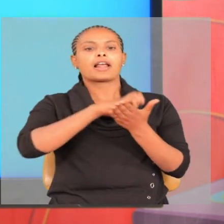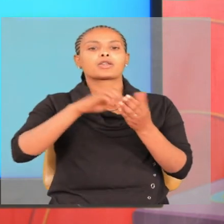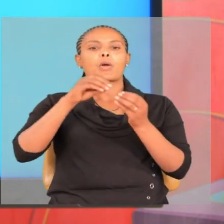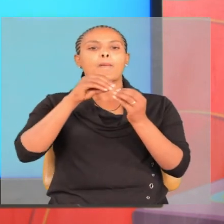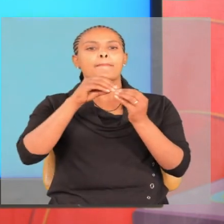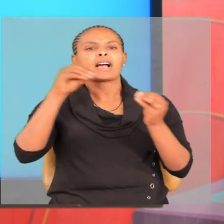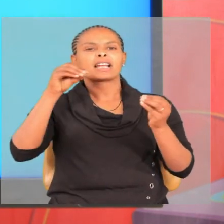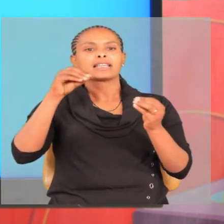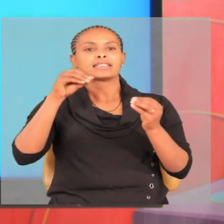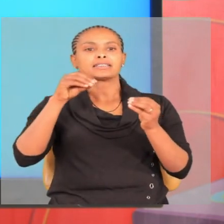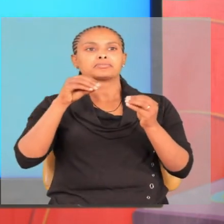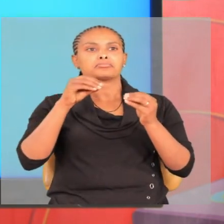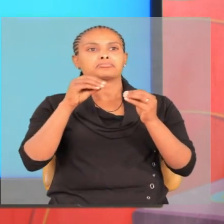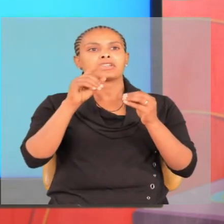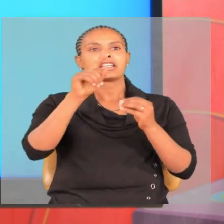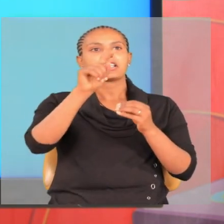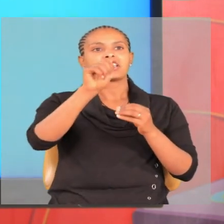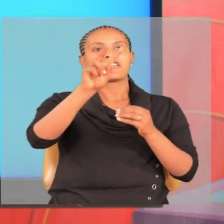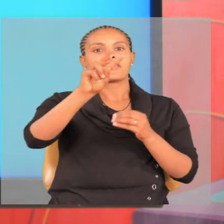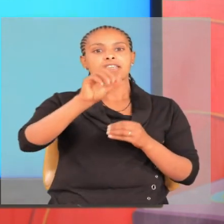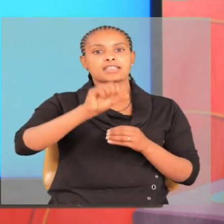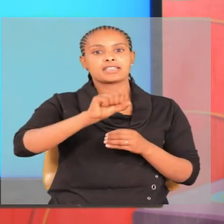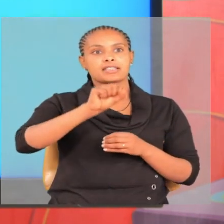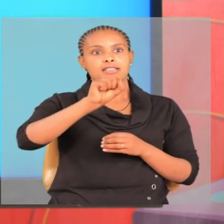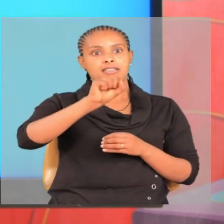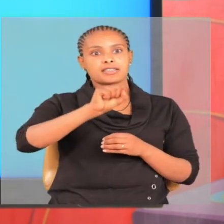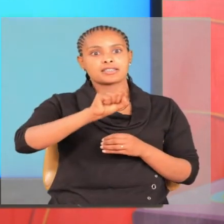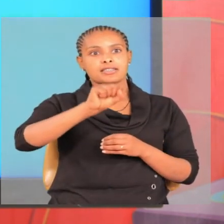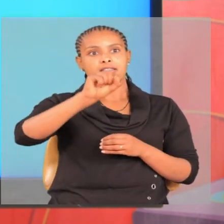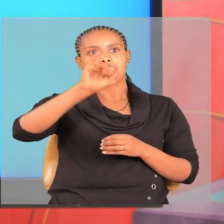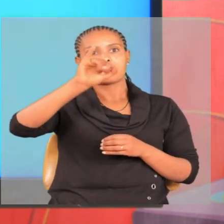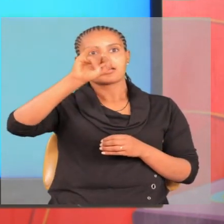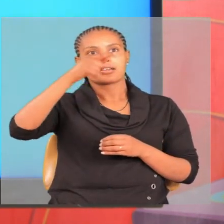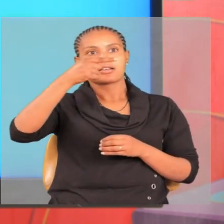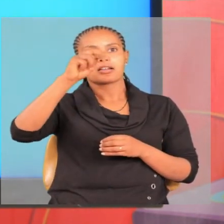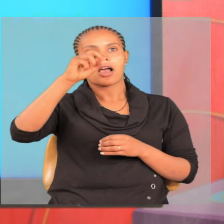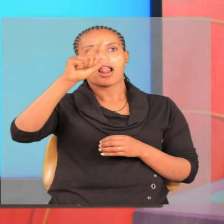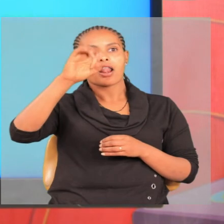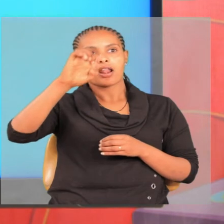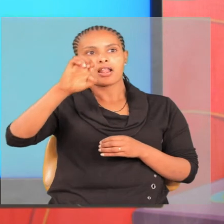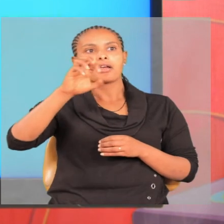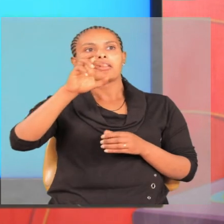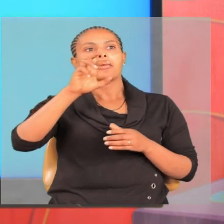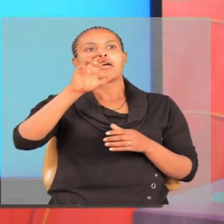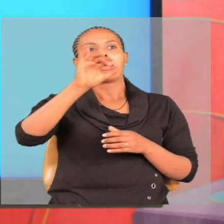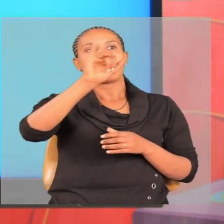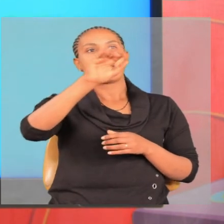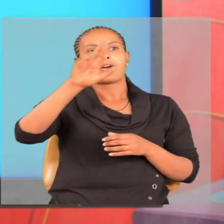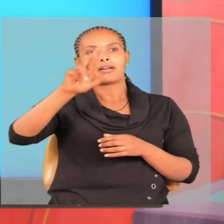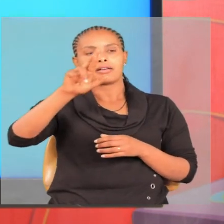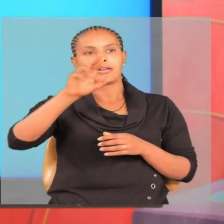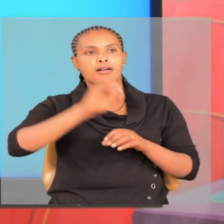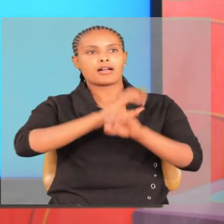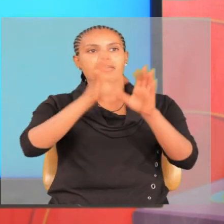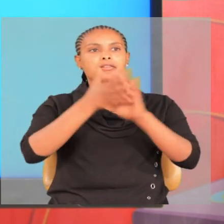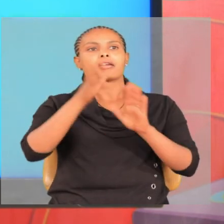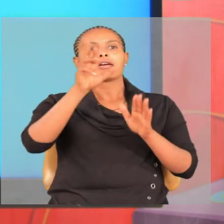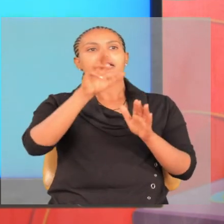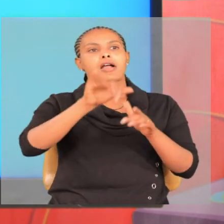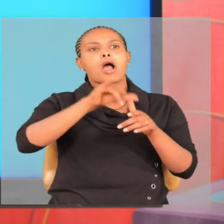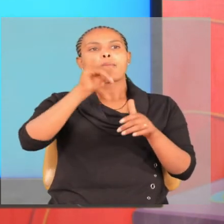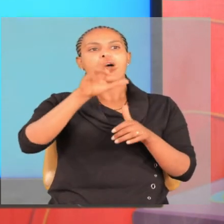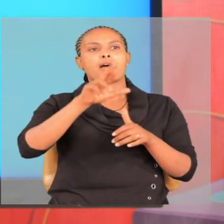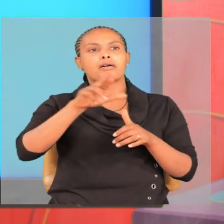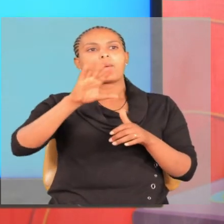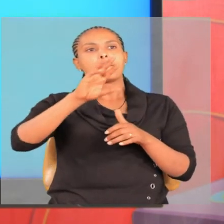spectrum regions of TV signal, infrared light, gamma ray, radio